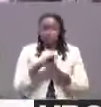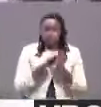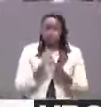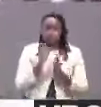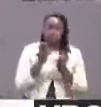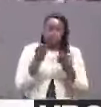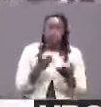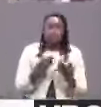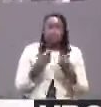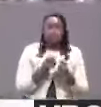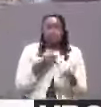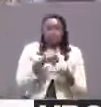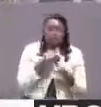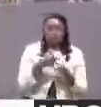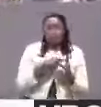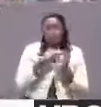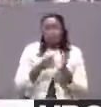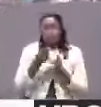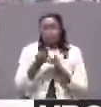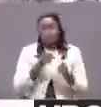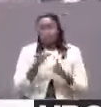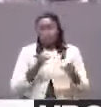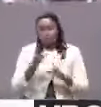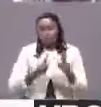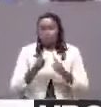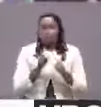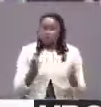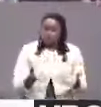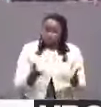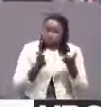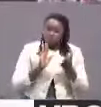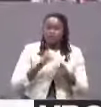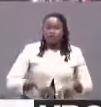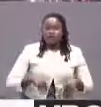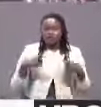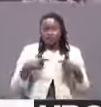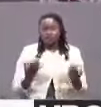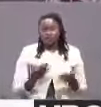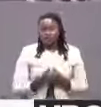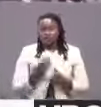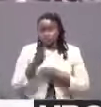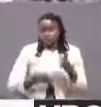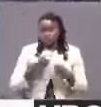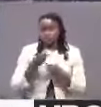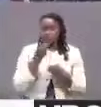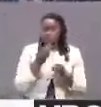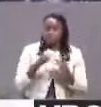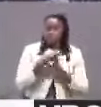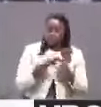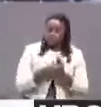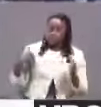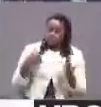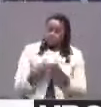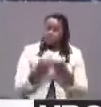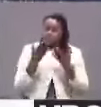through interventions like buying from locals to boost their livelihoods. While the food program has been at the fore of